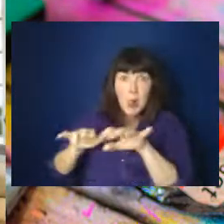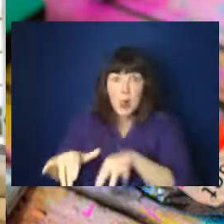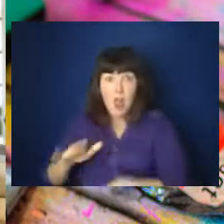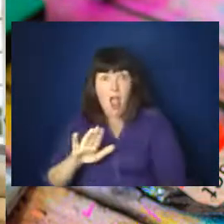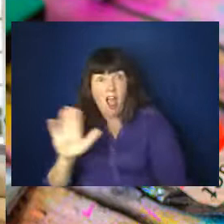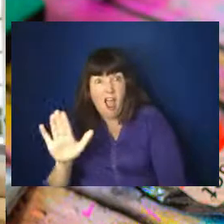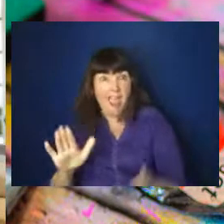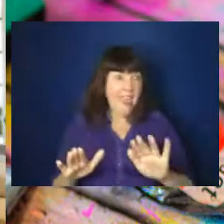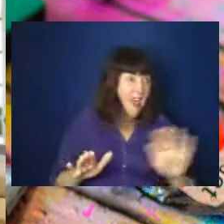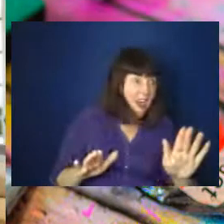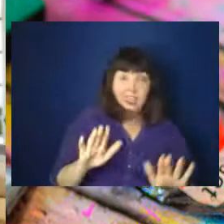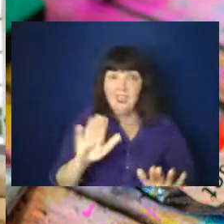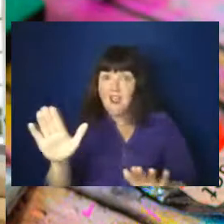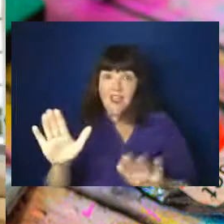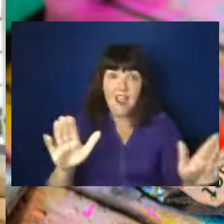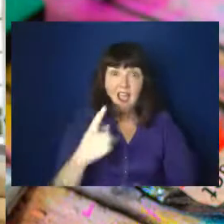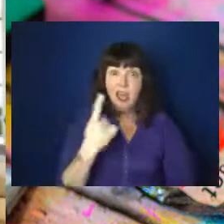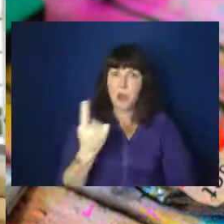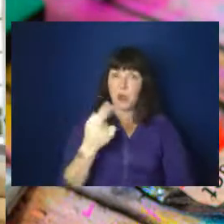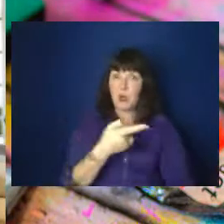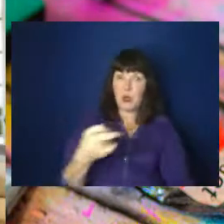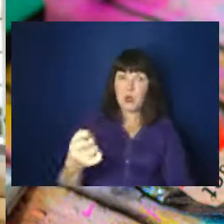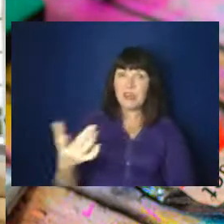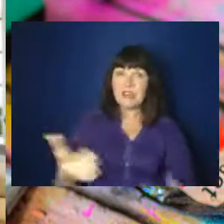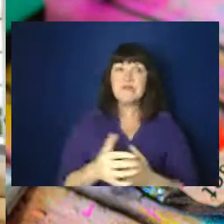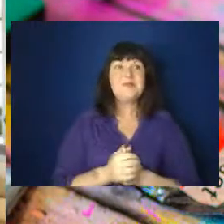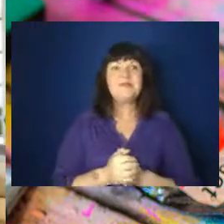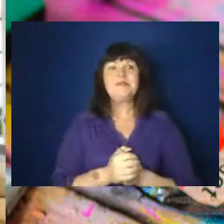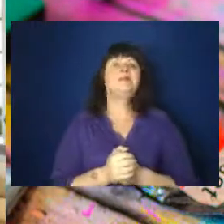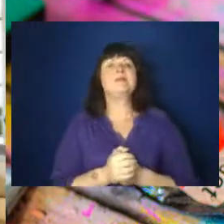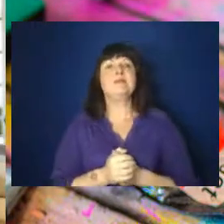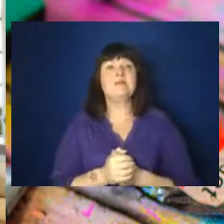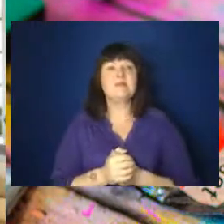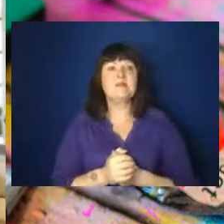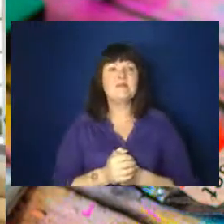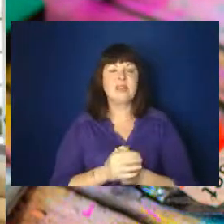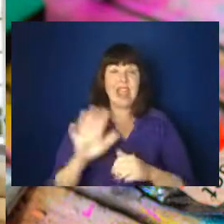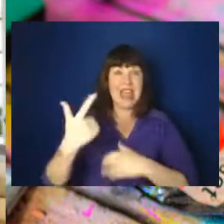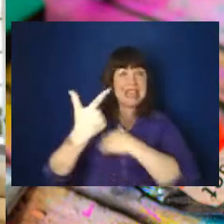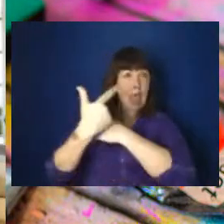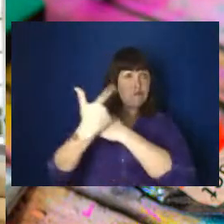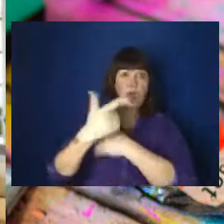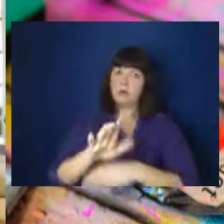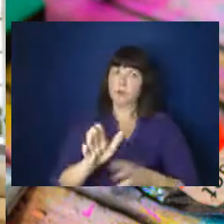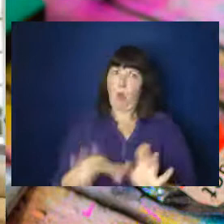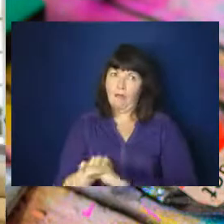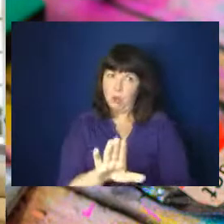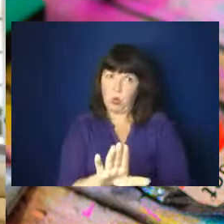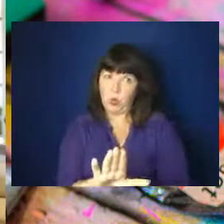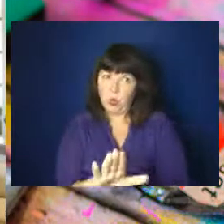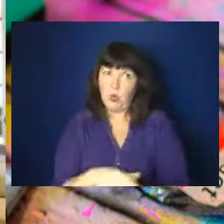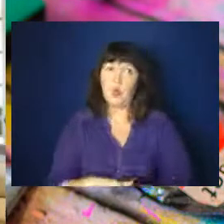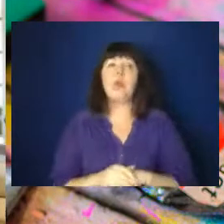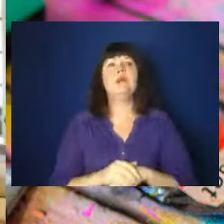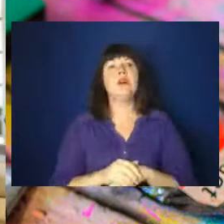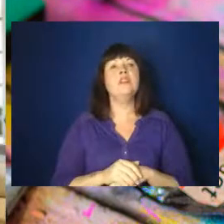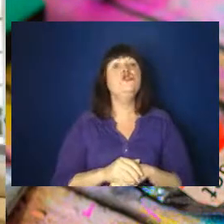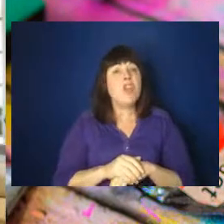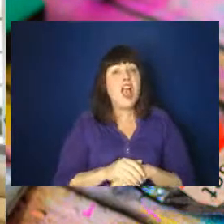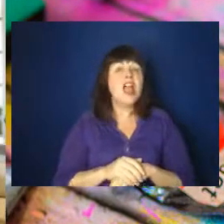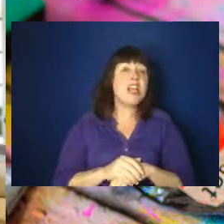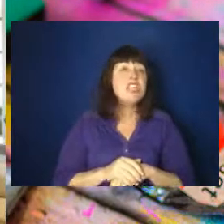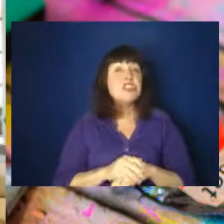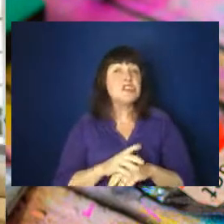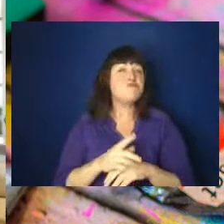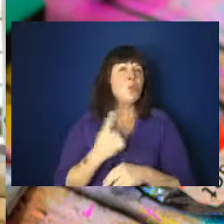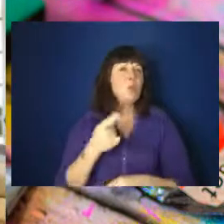who is getting involved. You don't have to worry about putting cameras on or coming on as a live guest, but we just want to kind of get to know you as